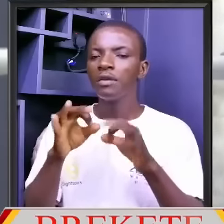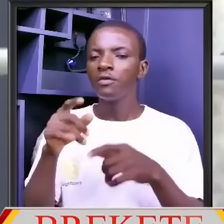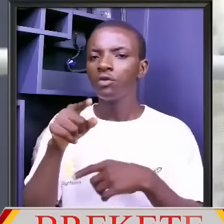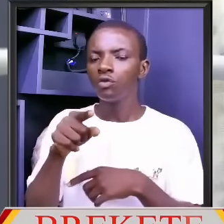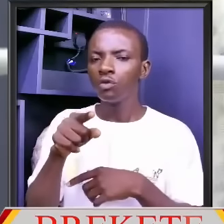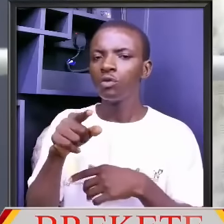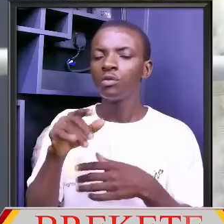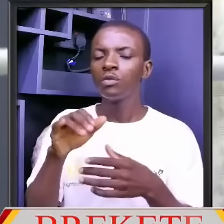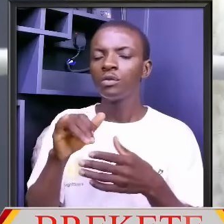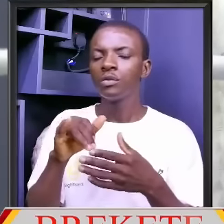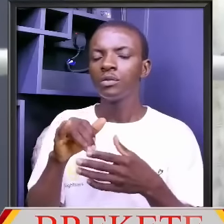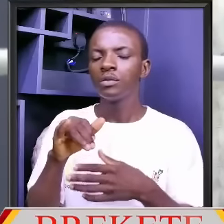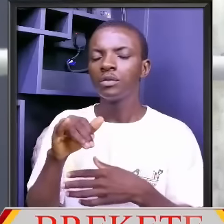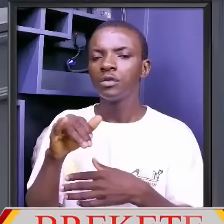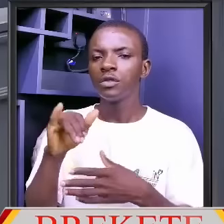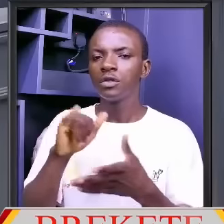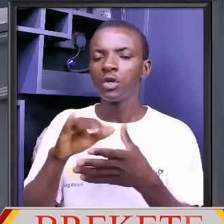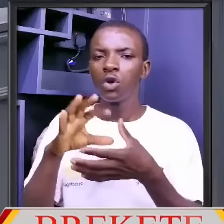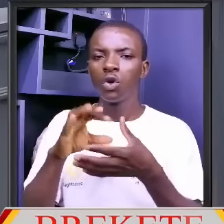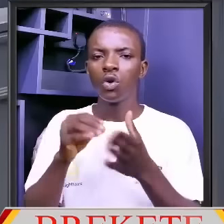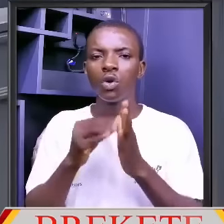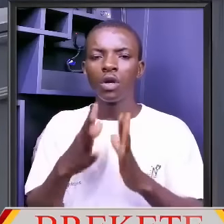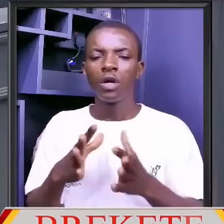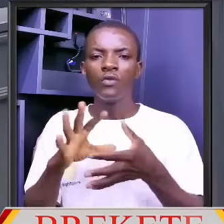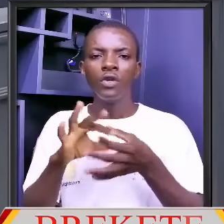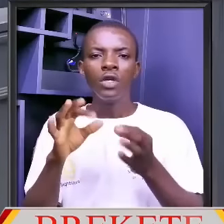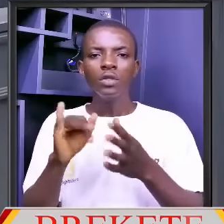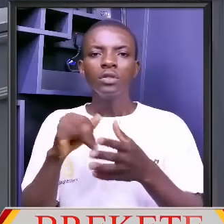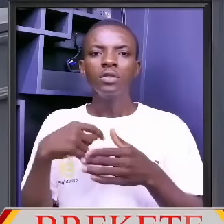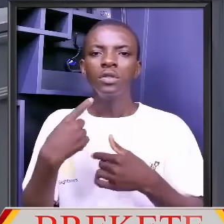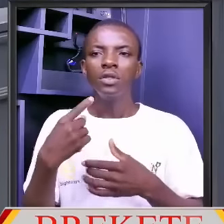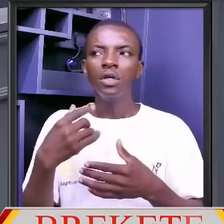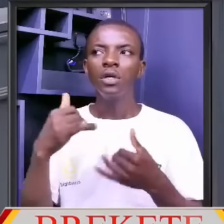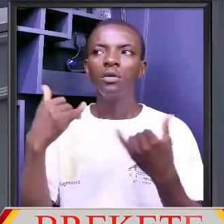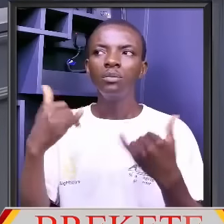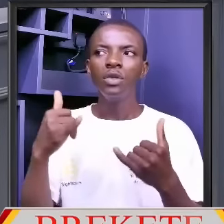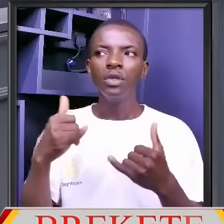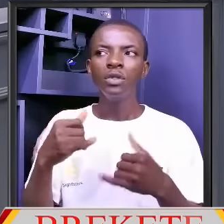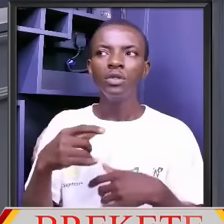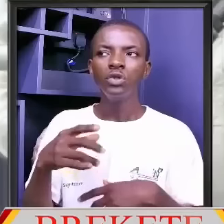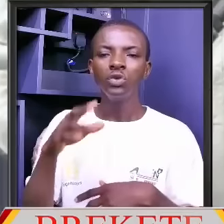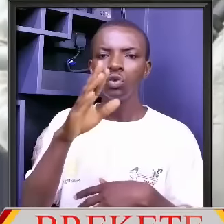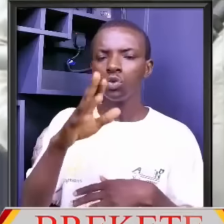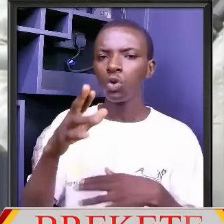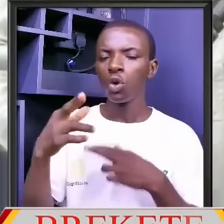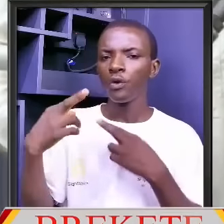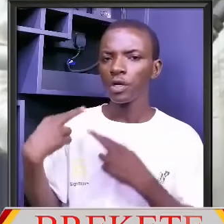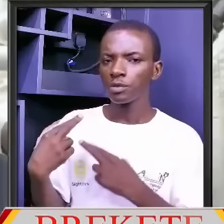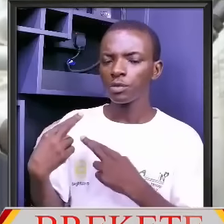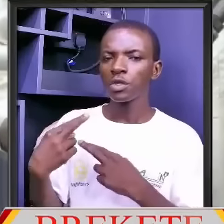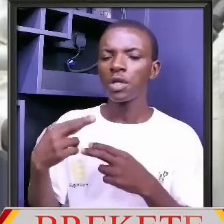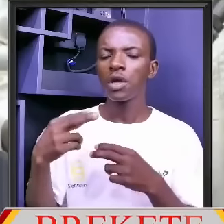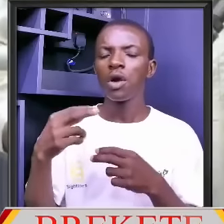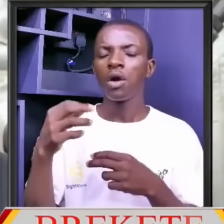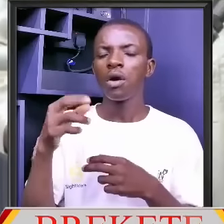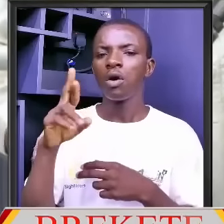you, we be the owner of the story, decide, say, now you go play the role